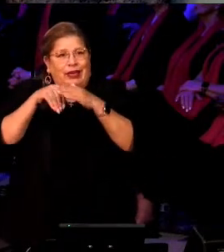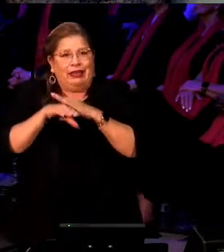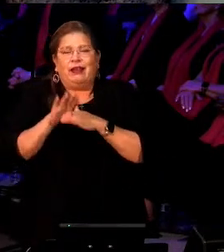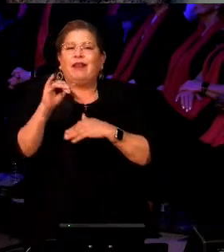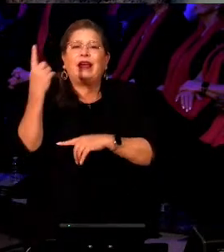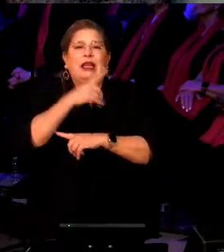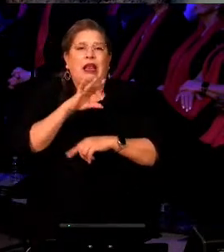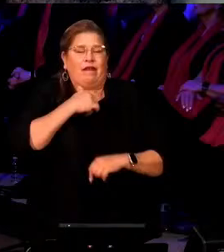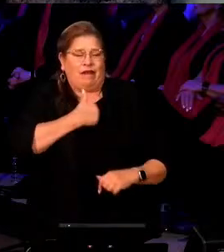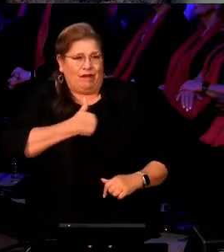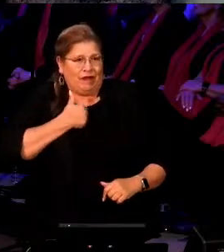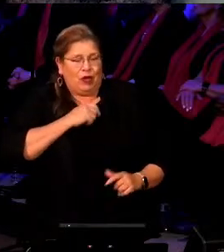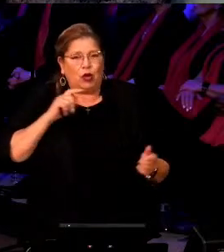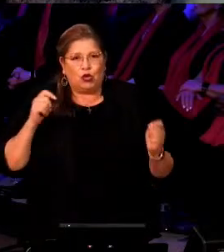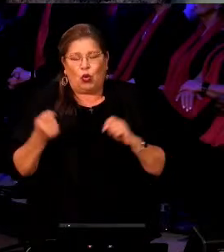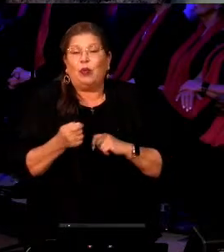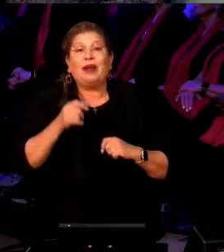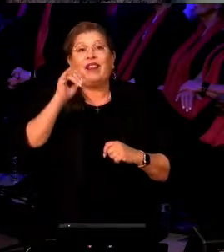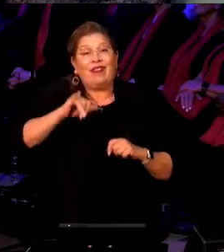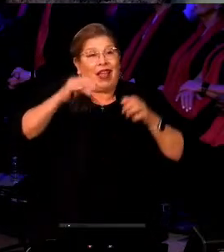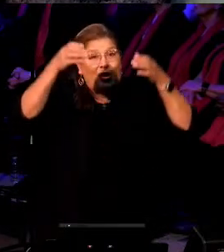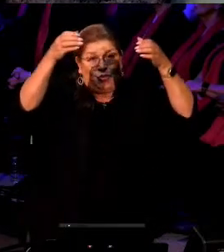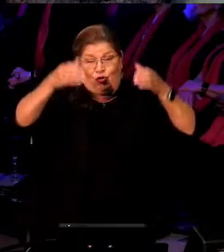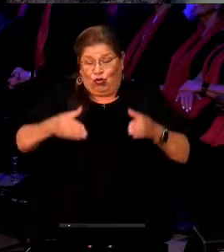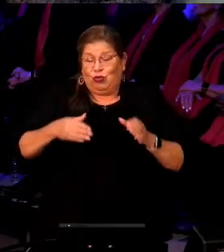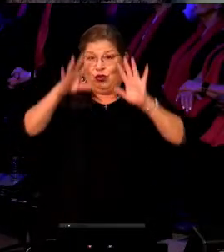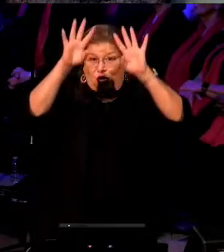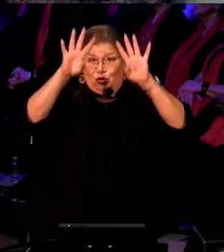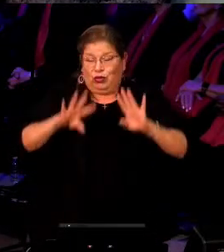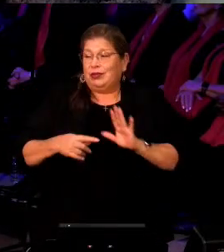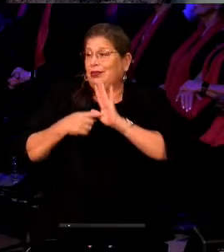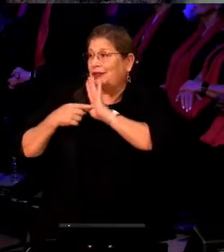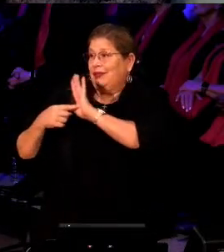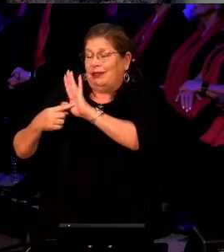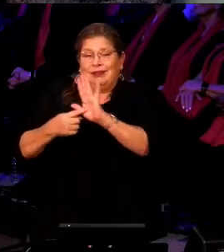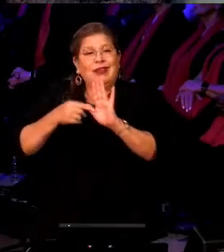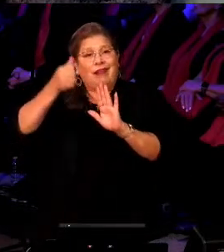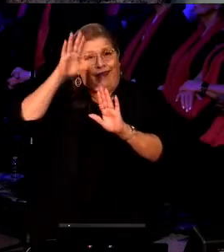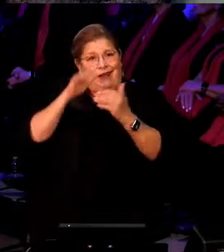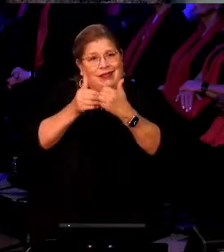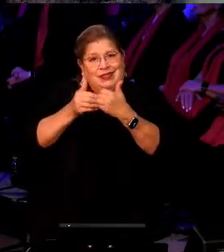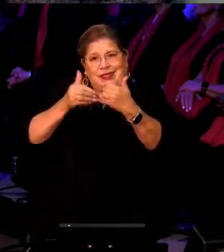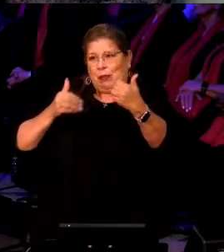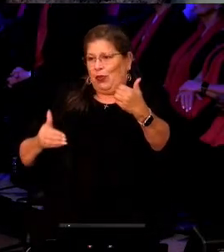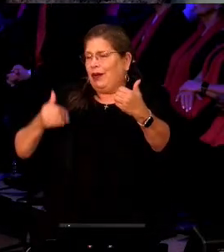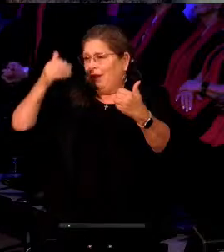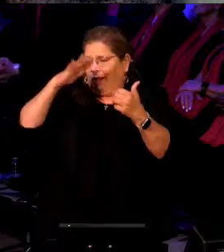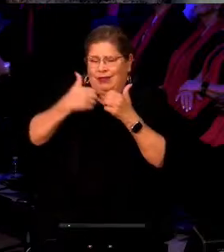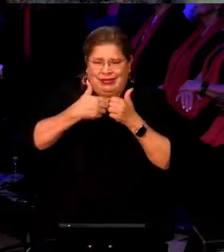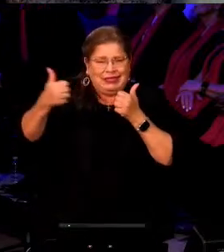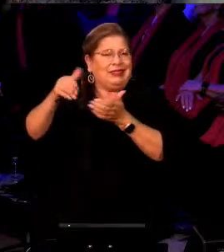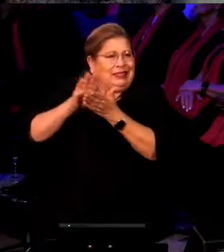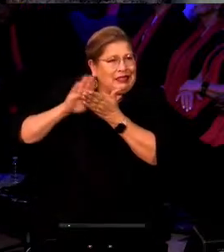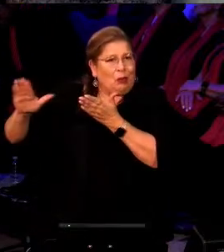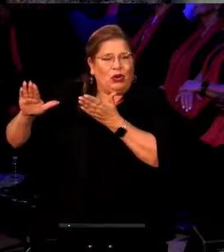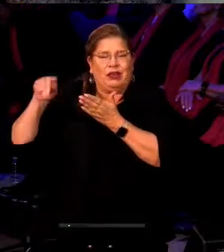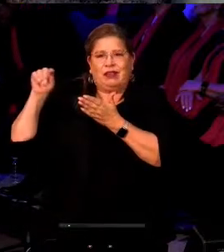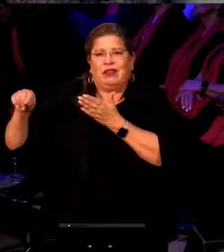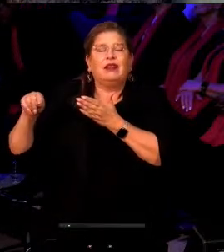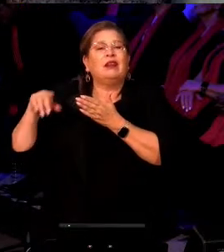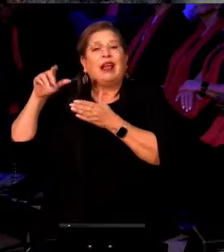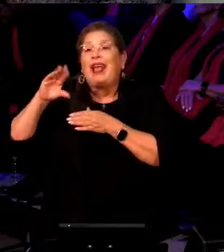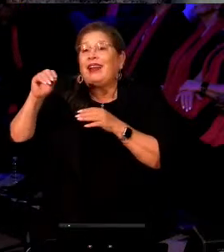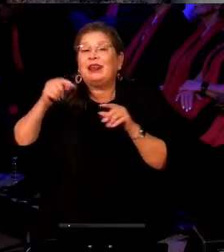Atonement, because that curtain was a symbol that God is separate, and God is holy, and that sinful human